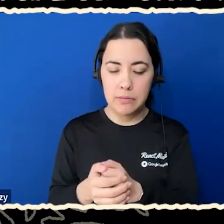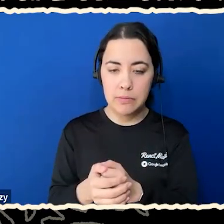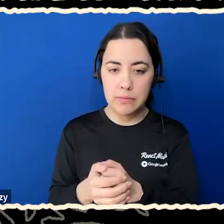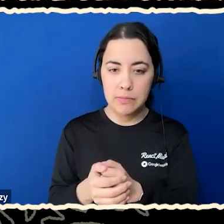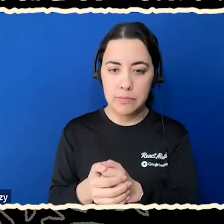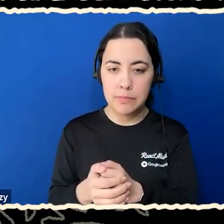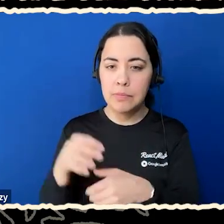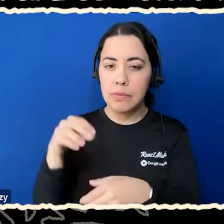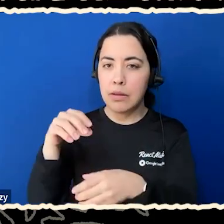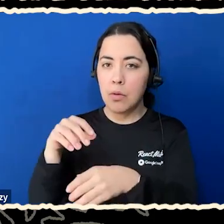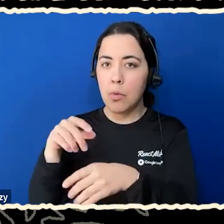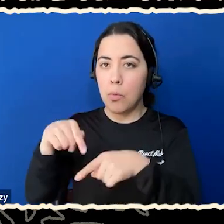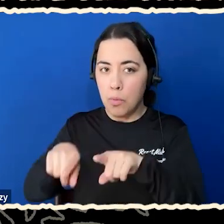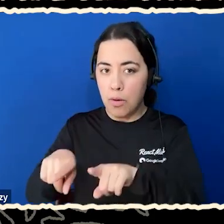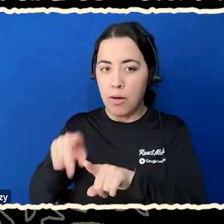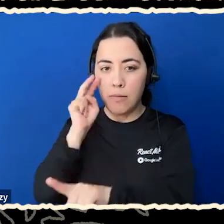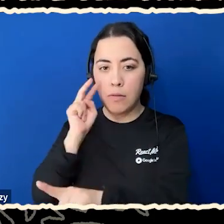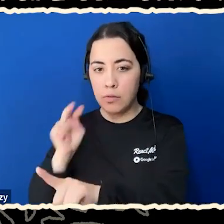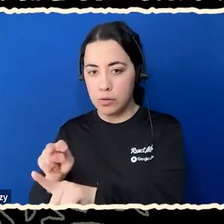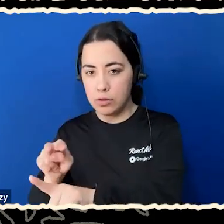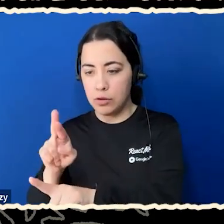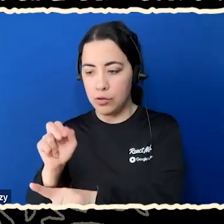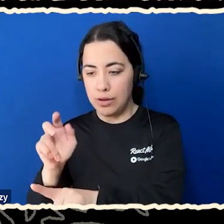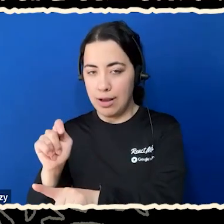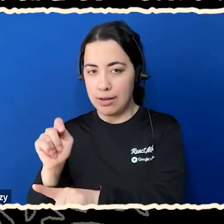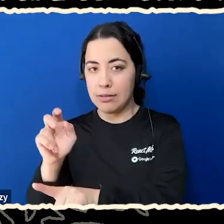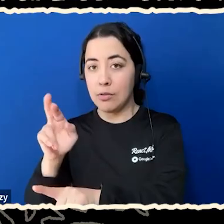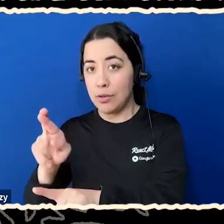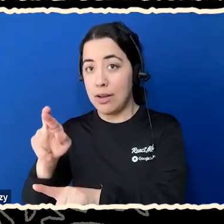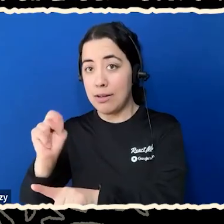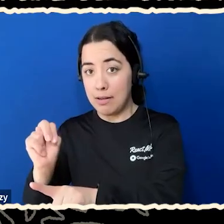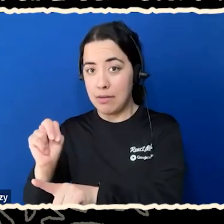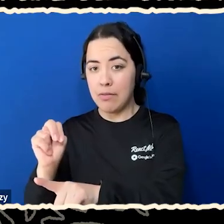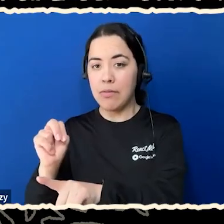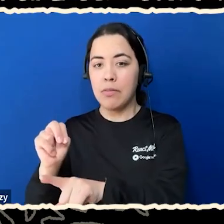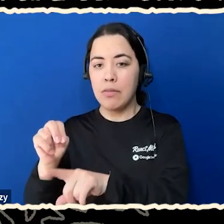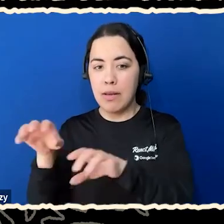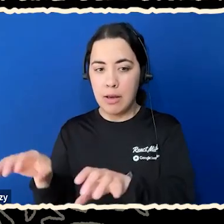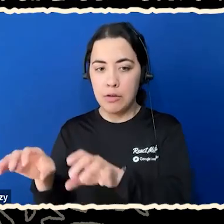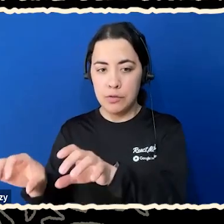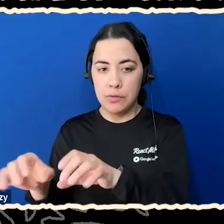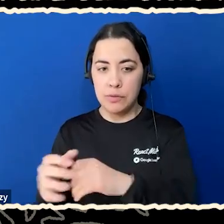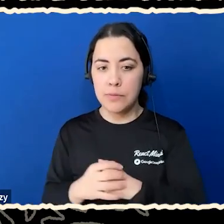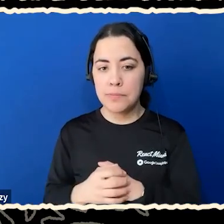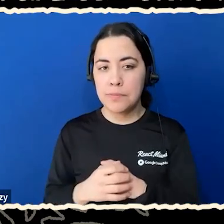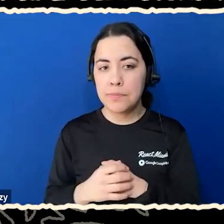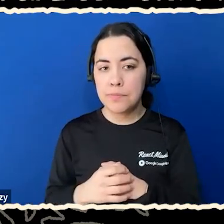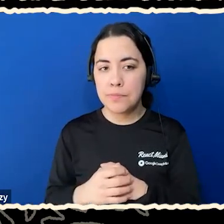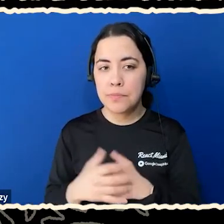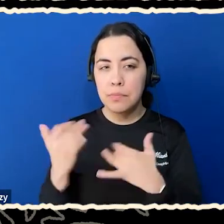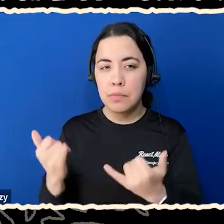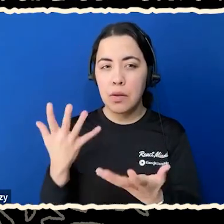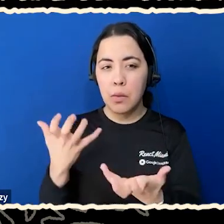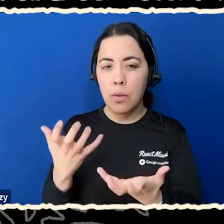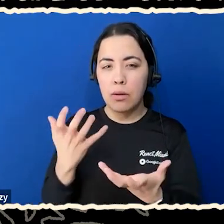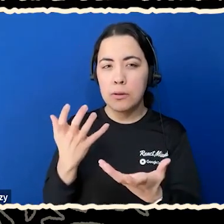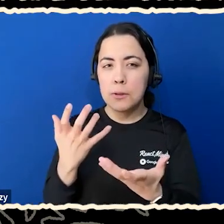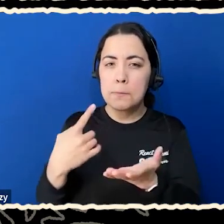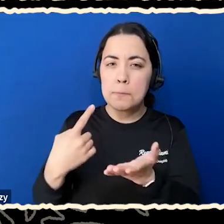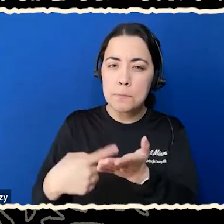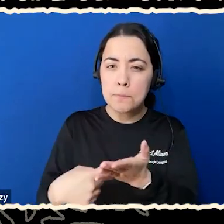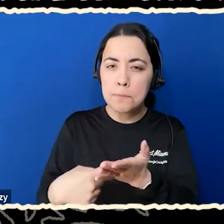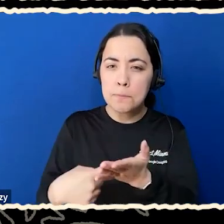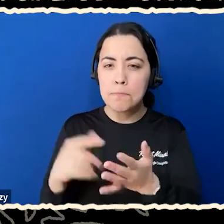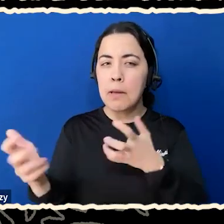navigator actions. Now I would like to iterate the compatibility aspect. So we have a